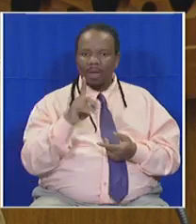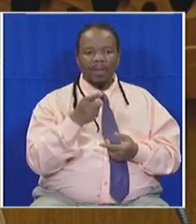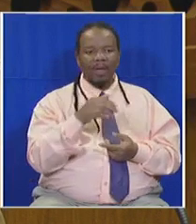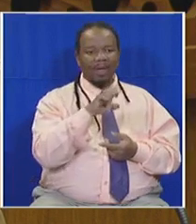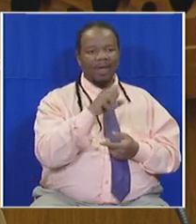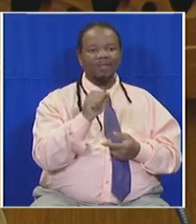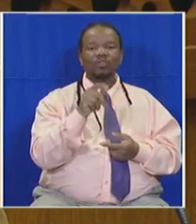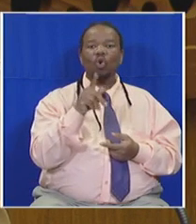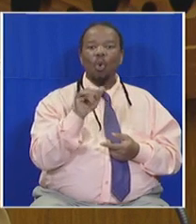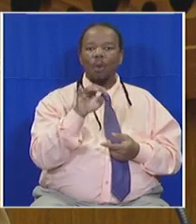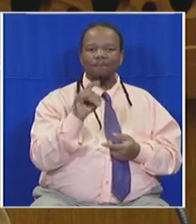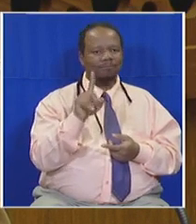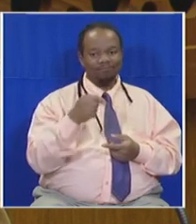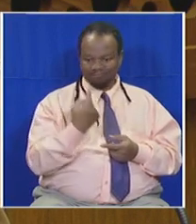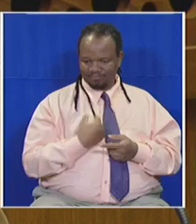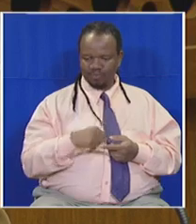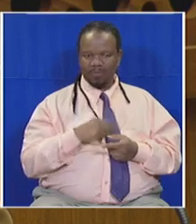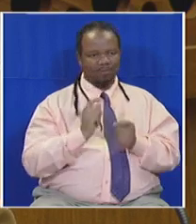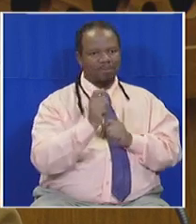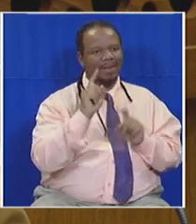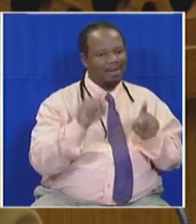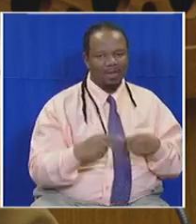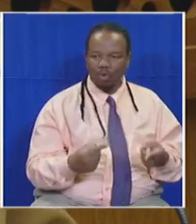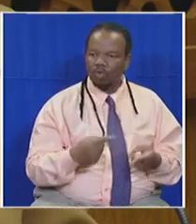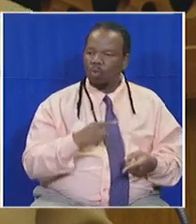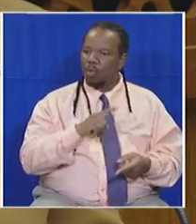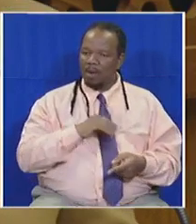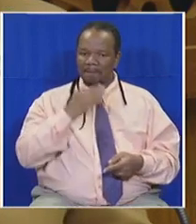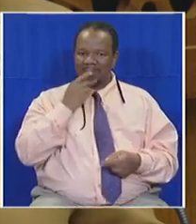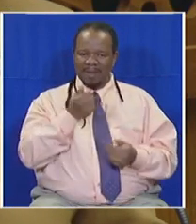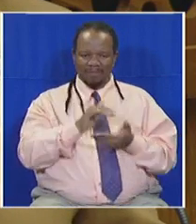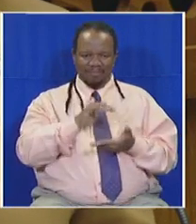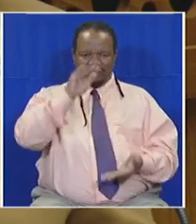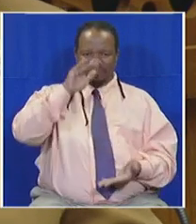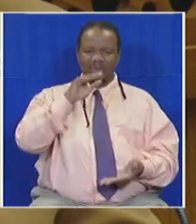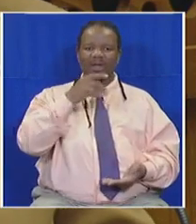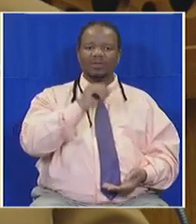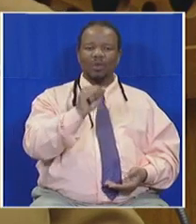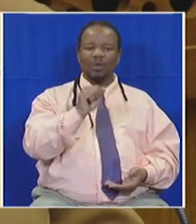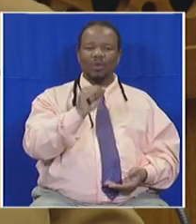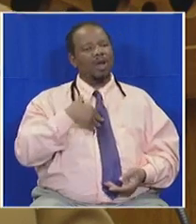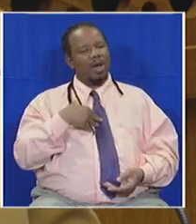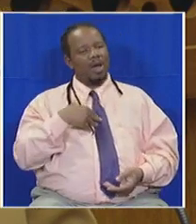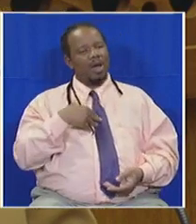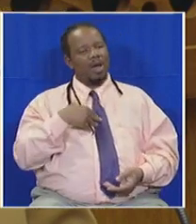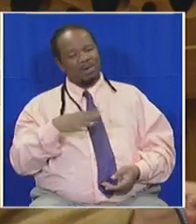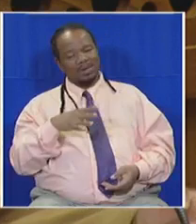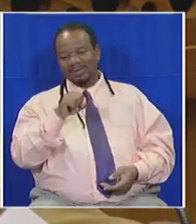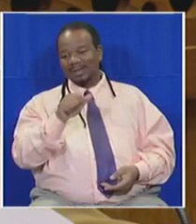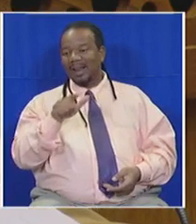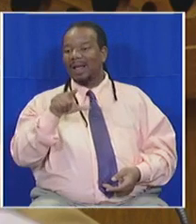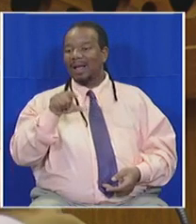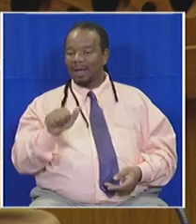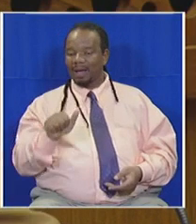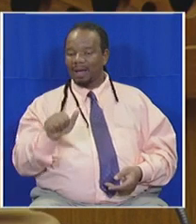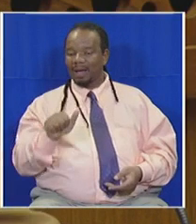owing millions of rand. But we are encouraged that there have been engagement between the minister, SALGA, National